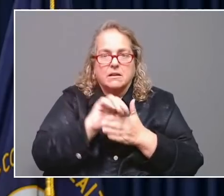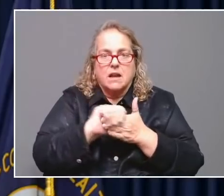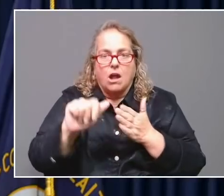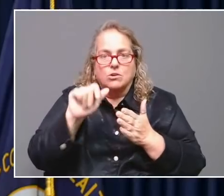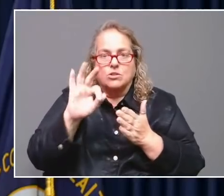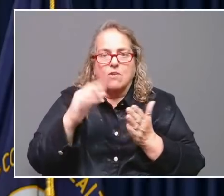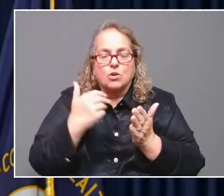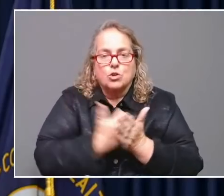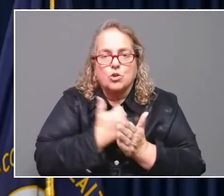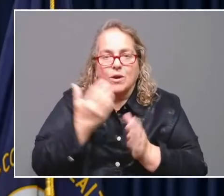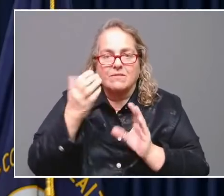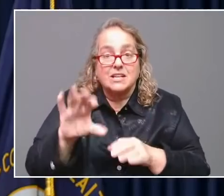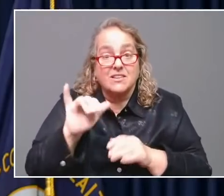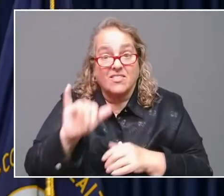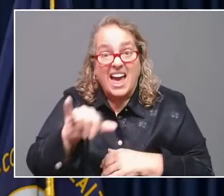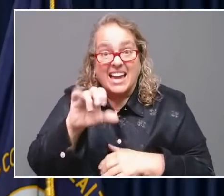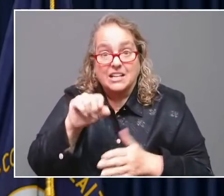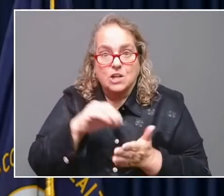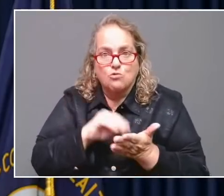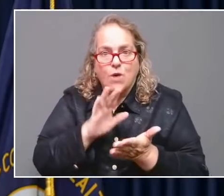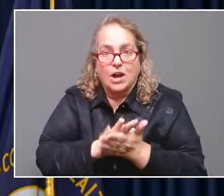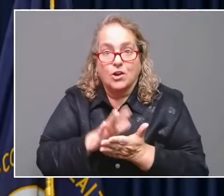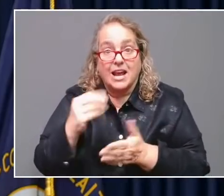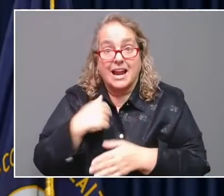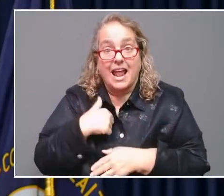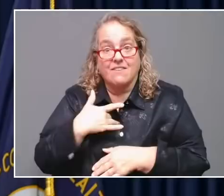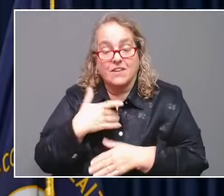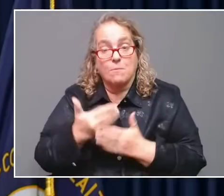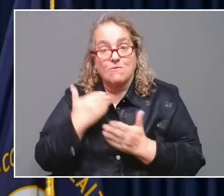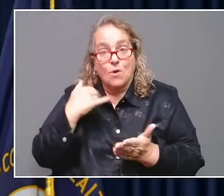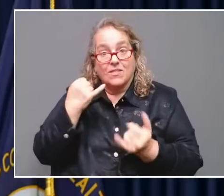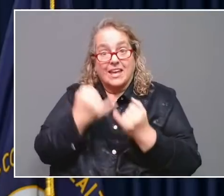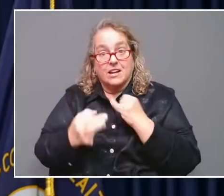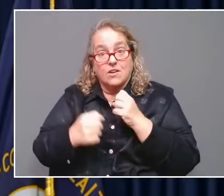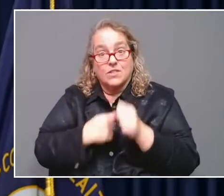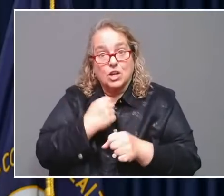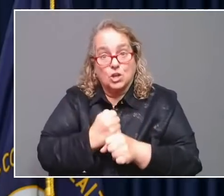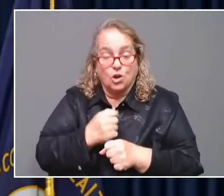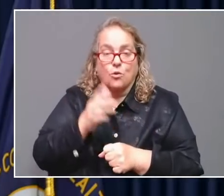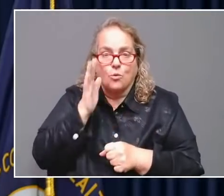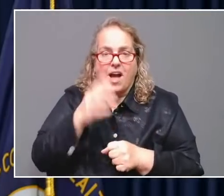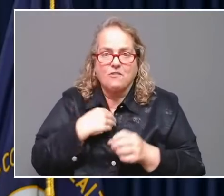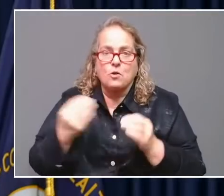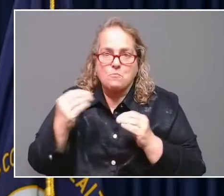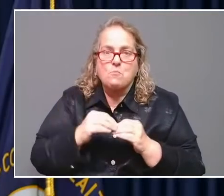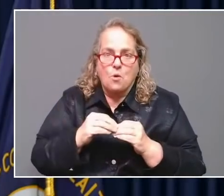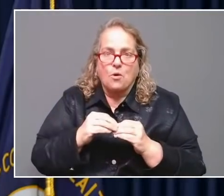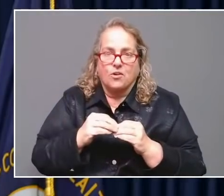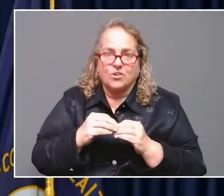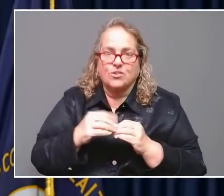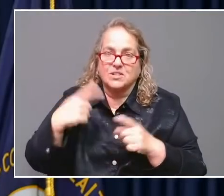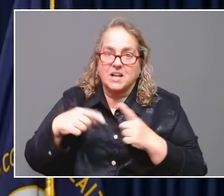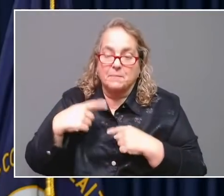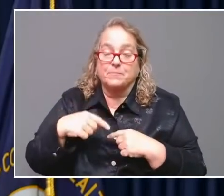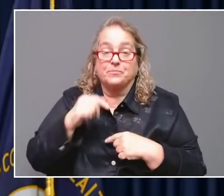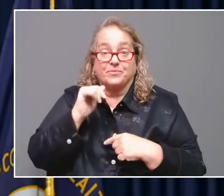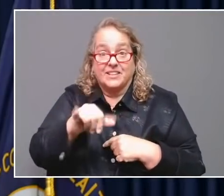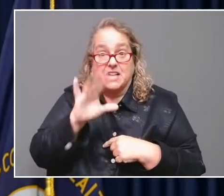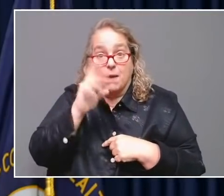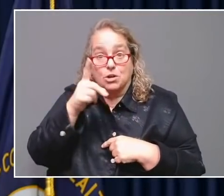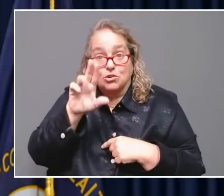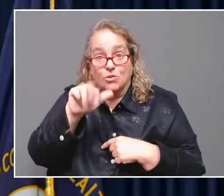I believe before the end of the year, there is more to come. But this upgraded site in Richmond includes a